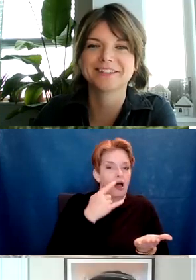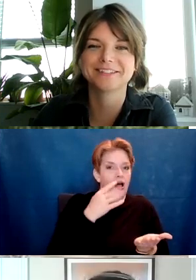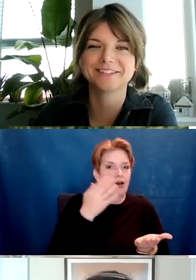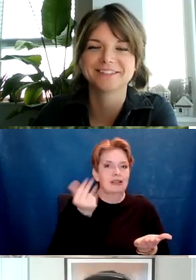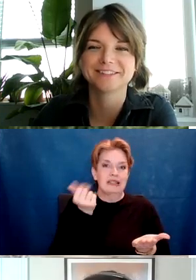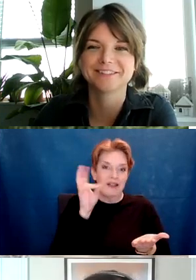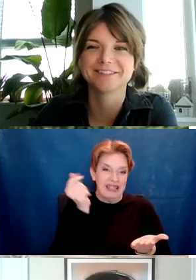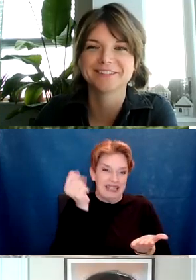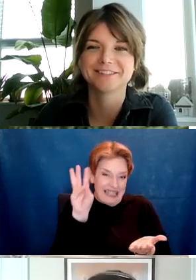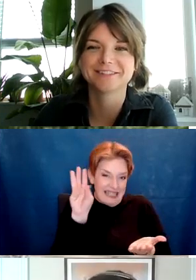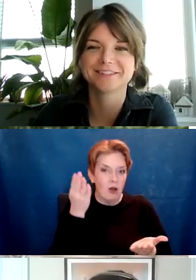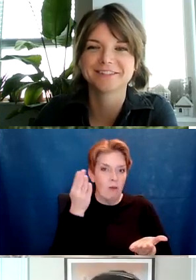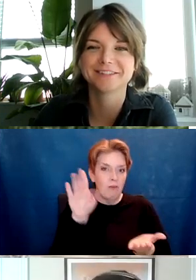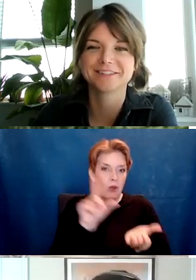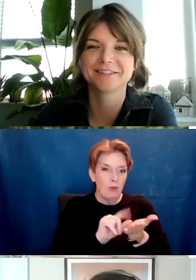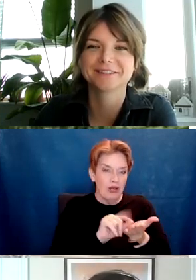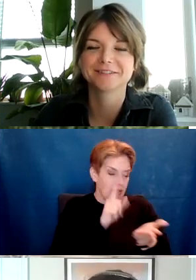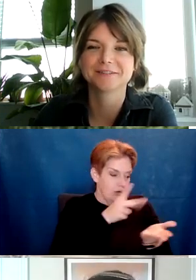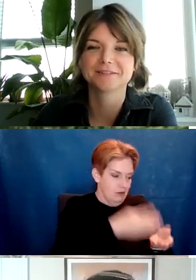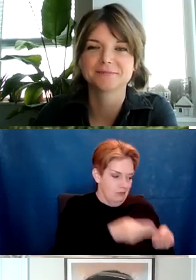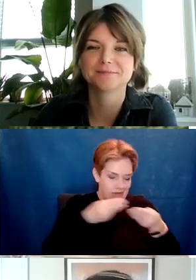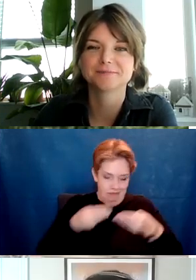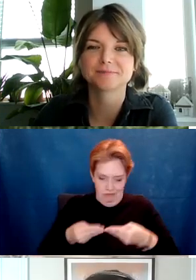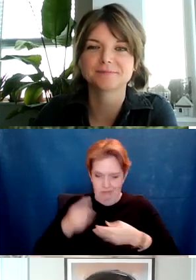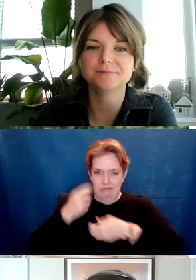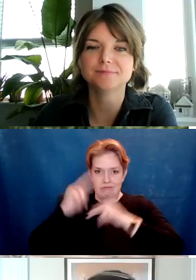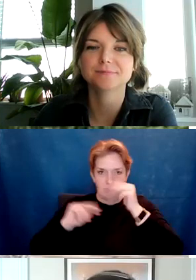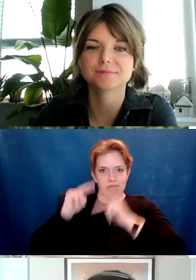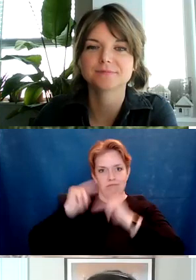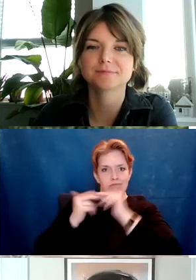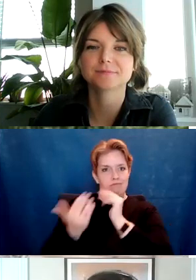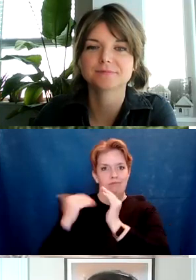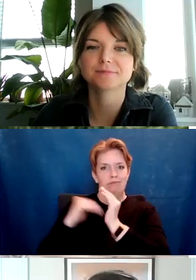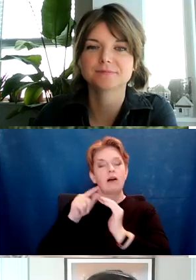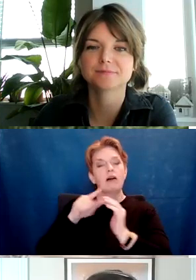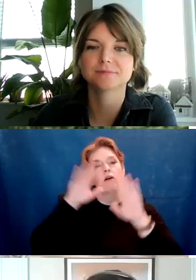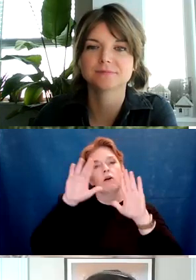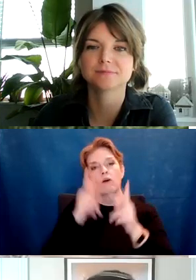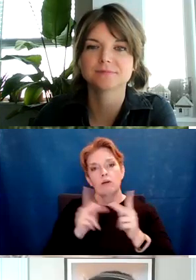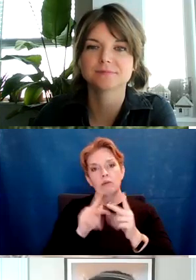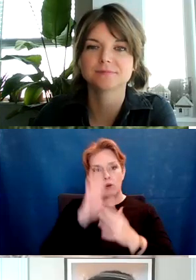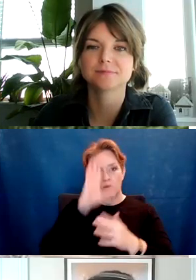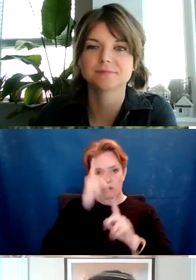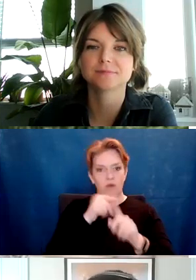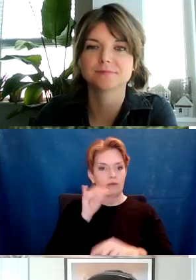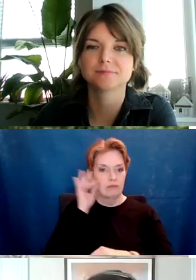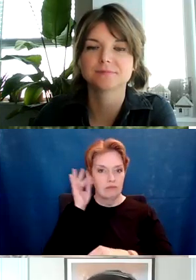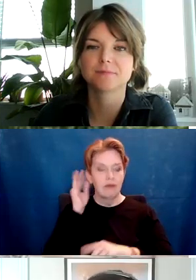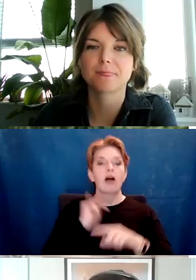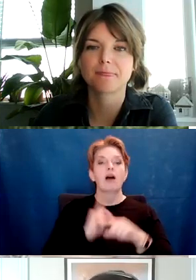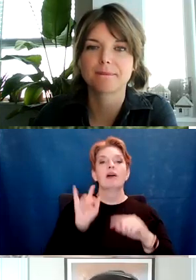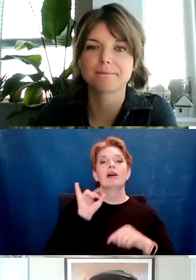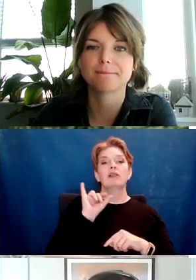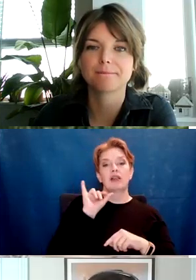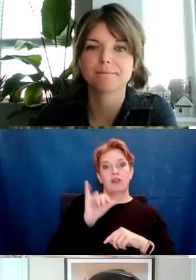is a wonderful place to learn about the early history of Natchitoches and how the indigenous tribes of the Three Caddo Confederacy played out